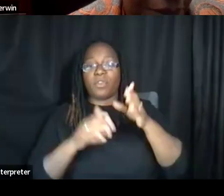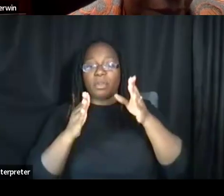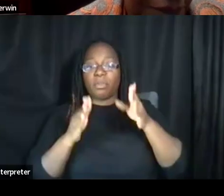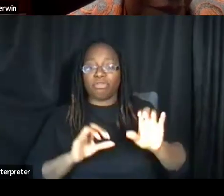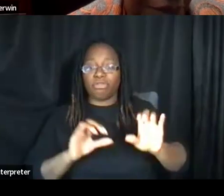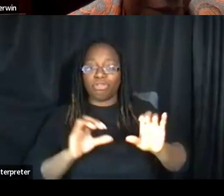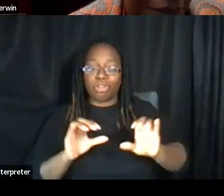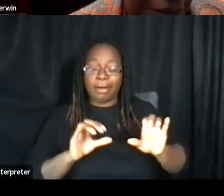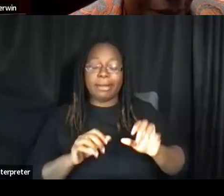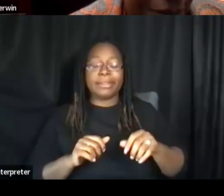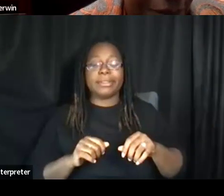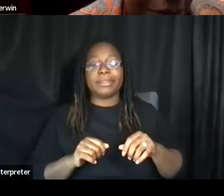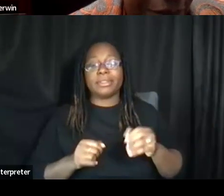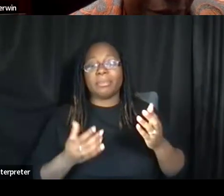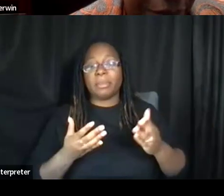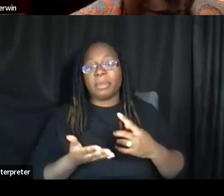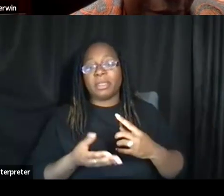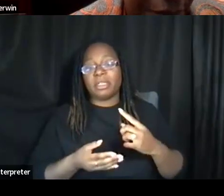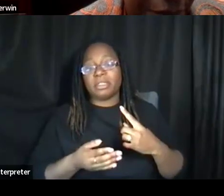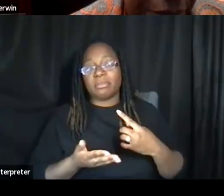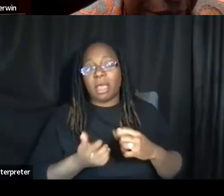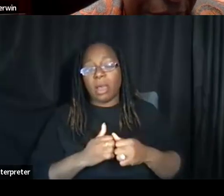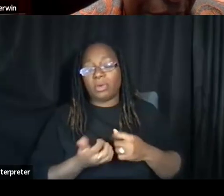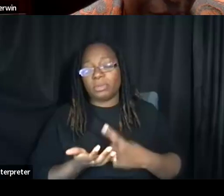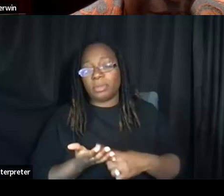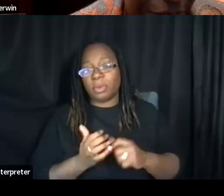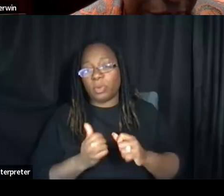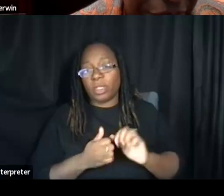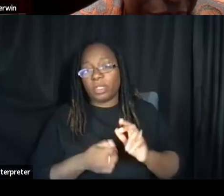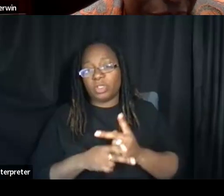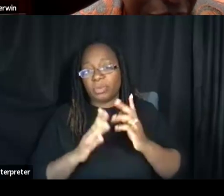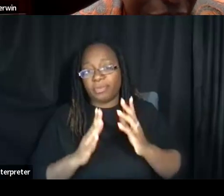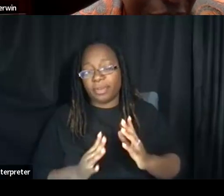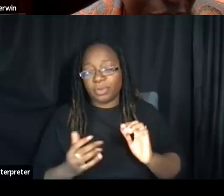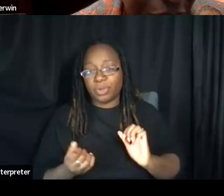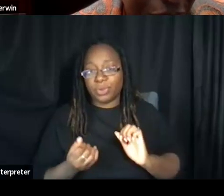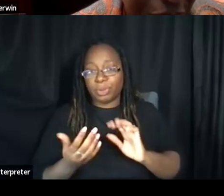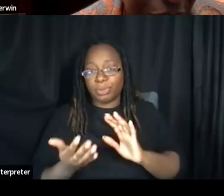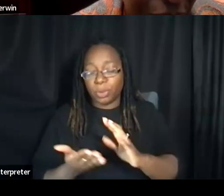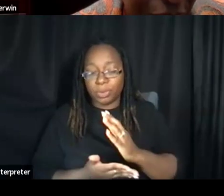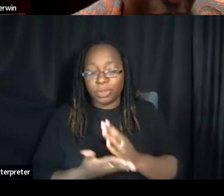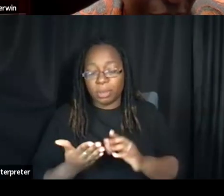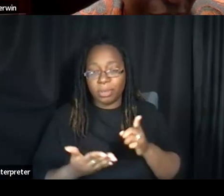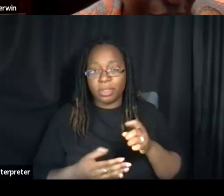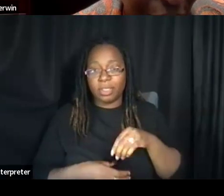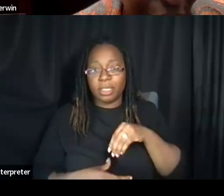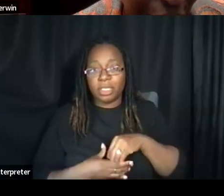about, maybe speaking to their supervisor of how they might approach, some of these